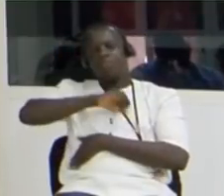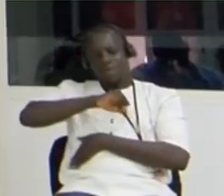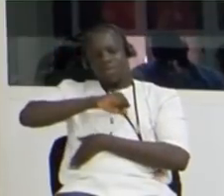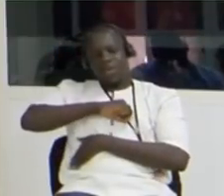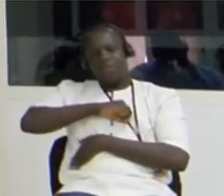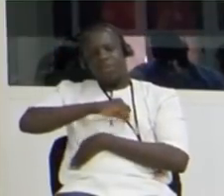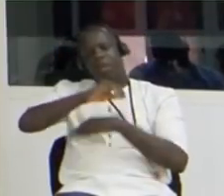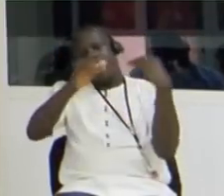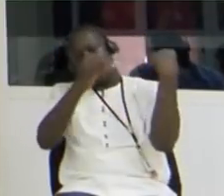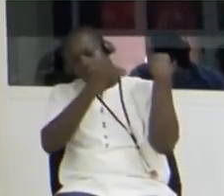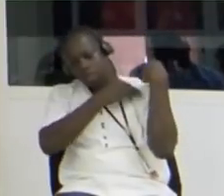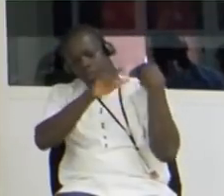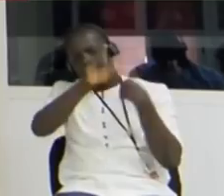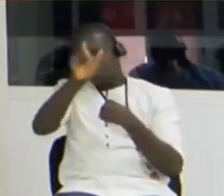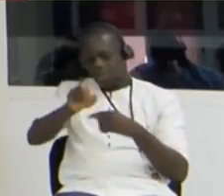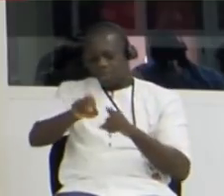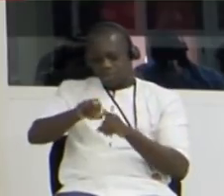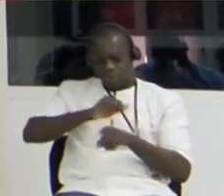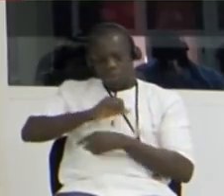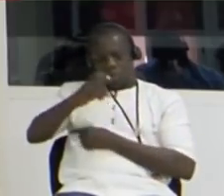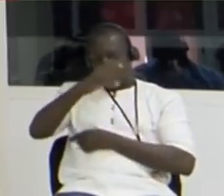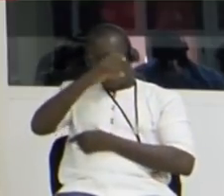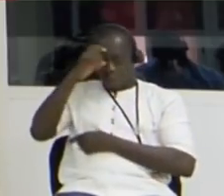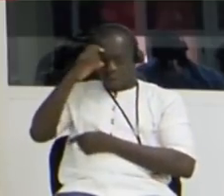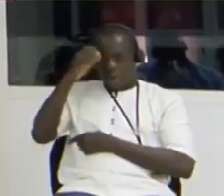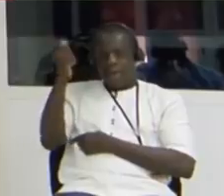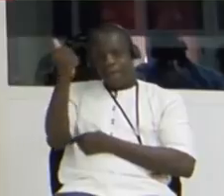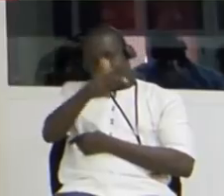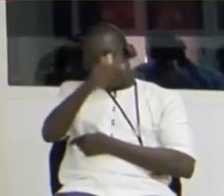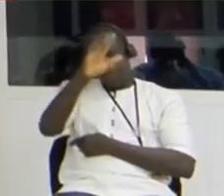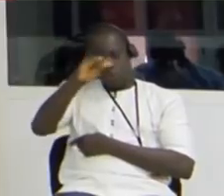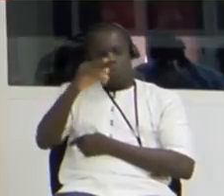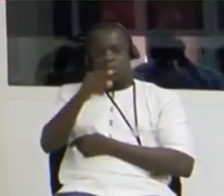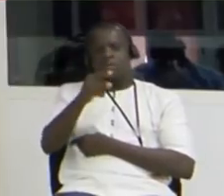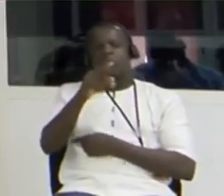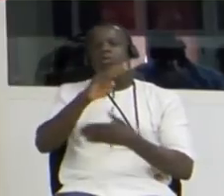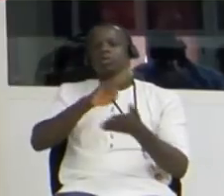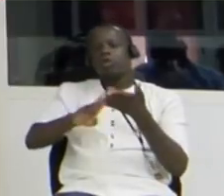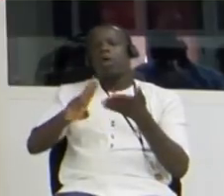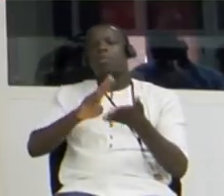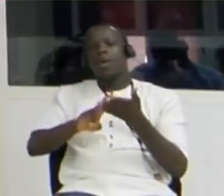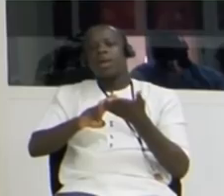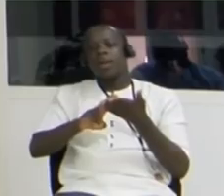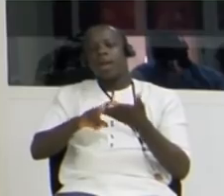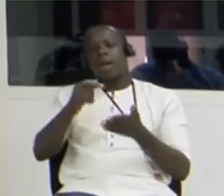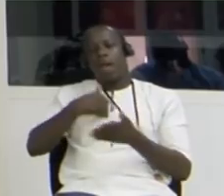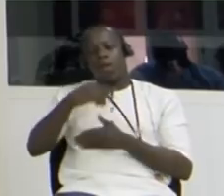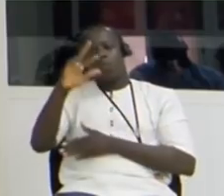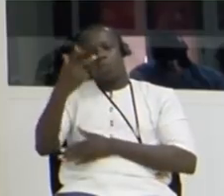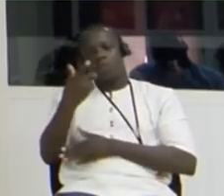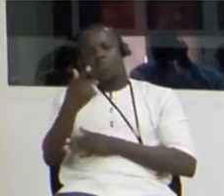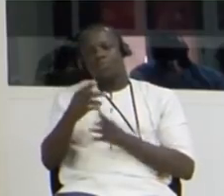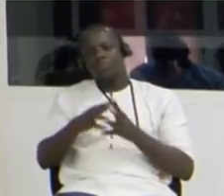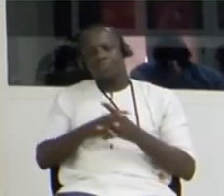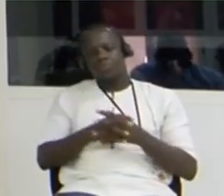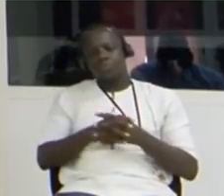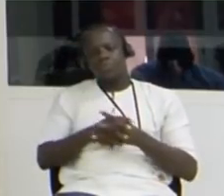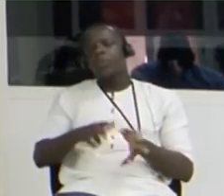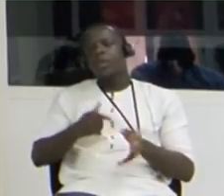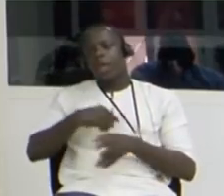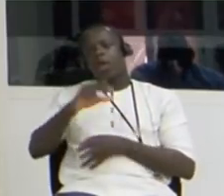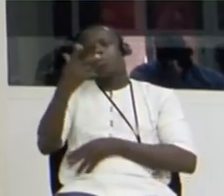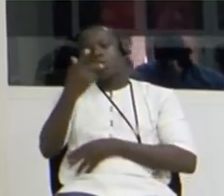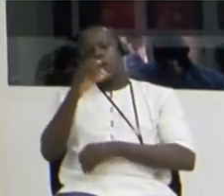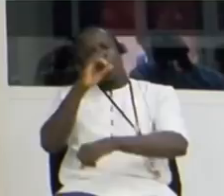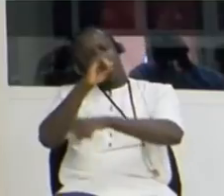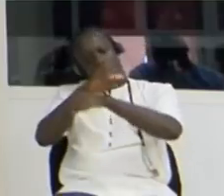person, and it's my work, I'm paid to do that. Normally, I would just advise them,